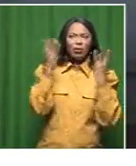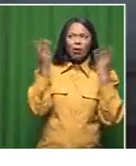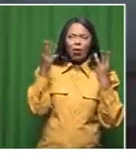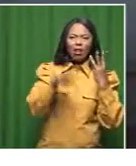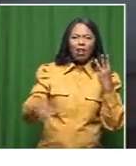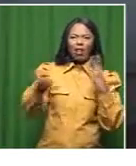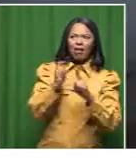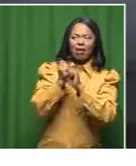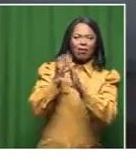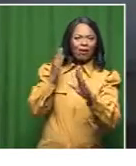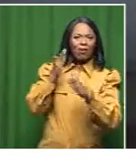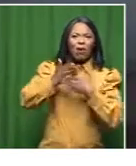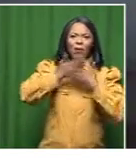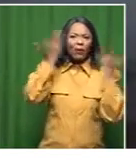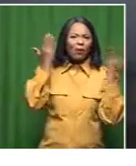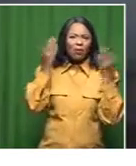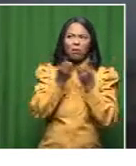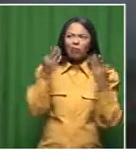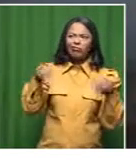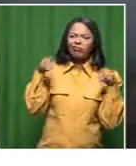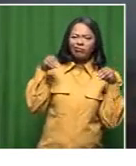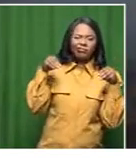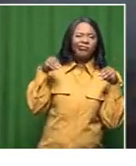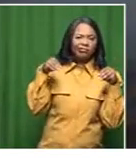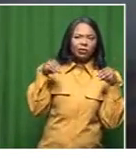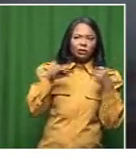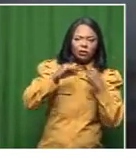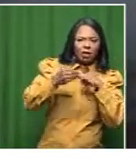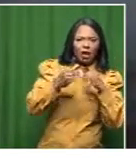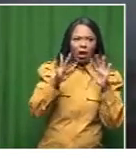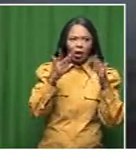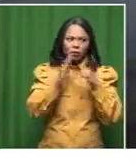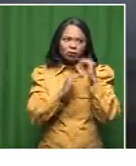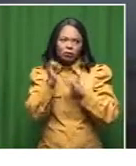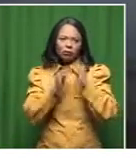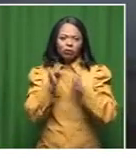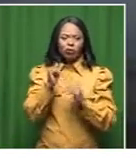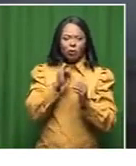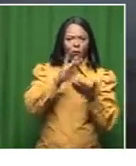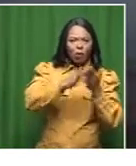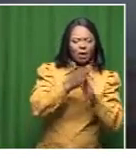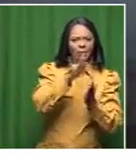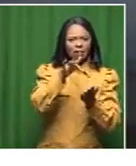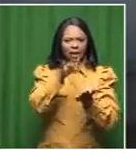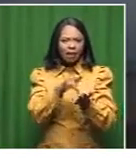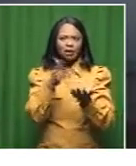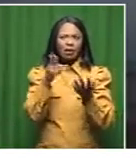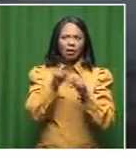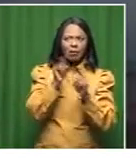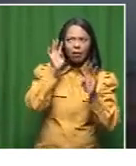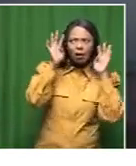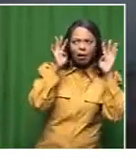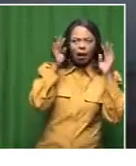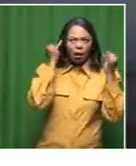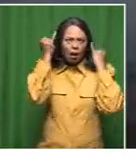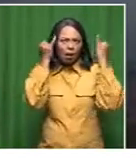trying to do it in a space that's safe and community-centered. So while we look at bills that are passed and think through, for example,